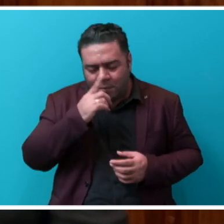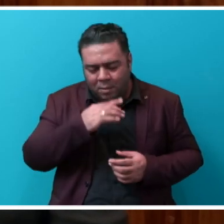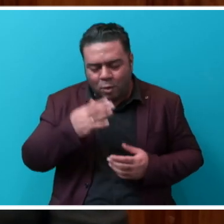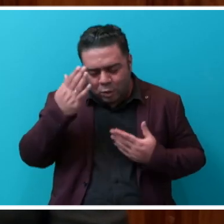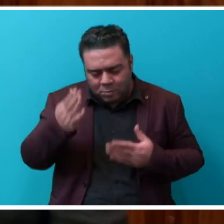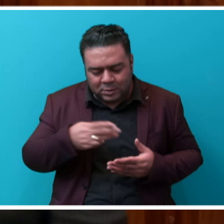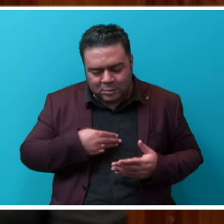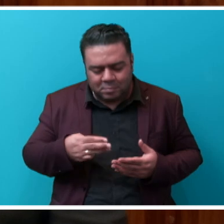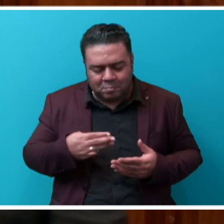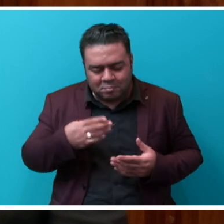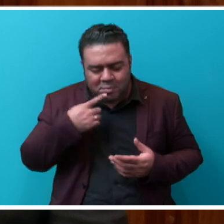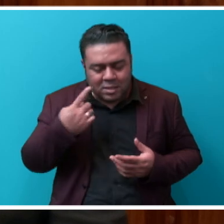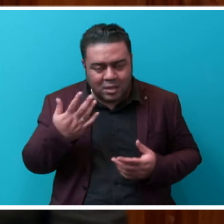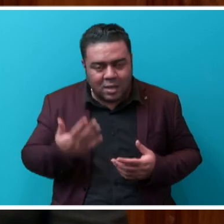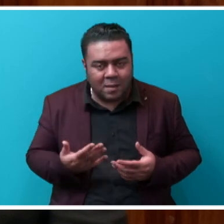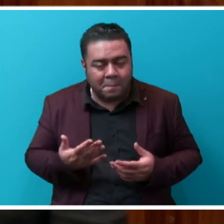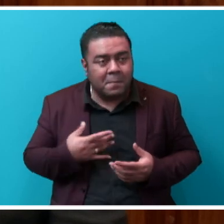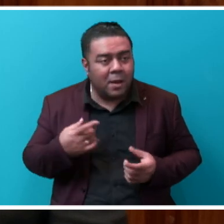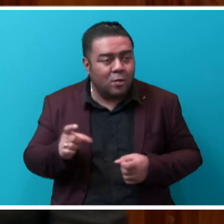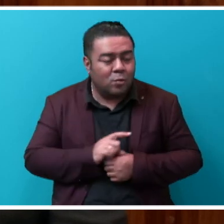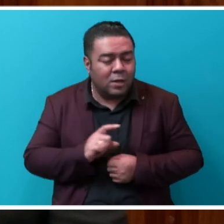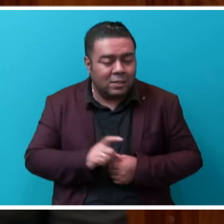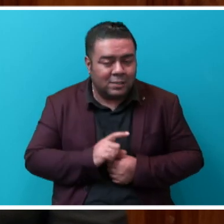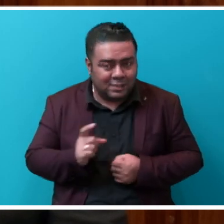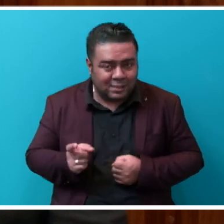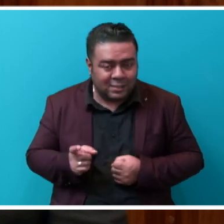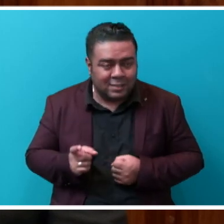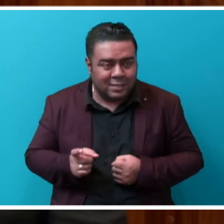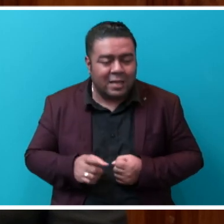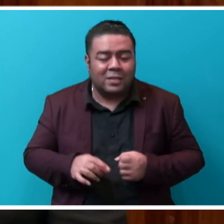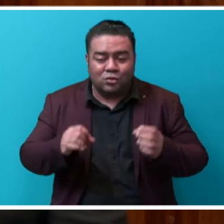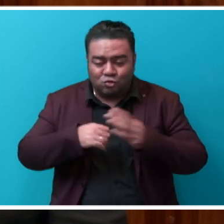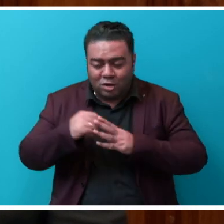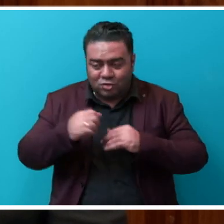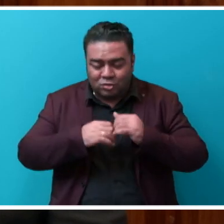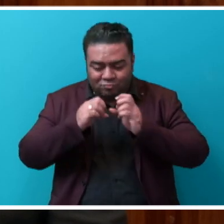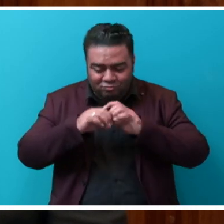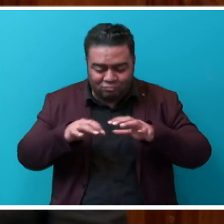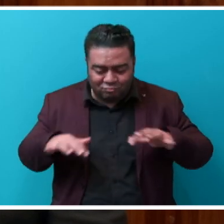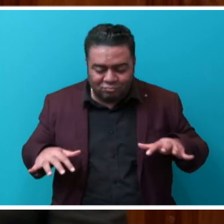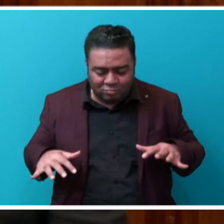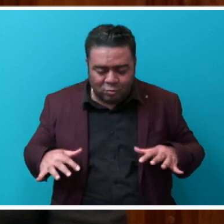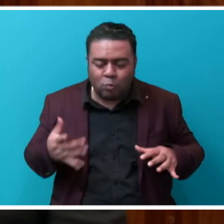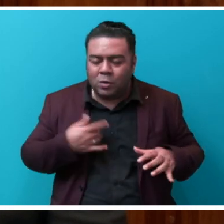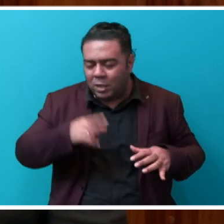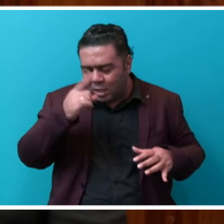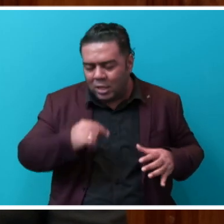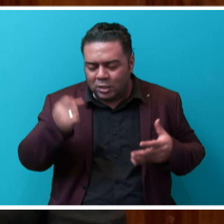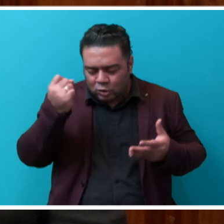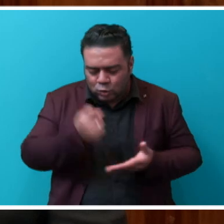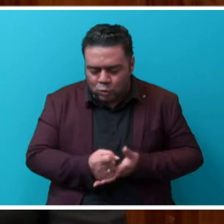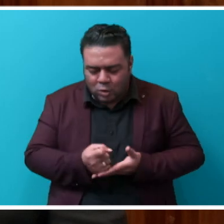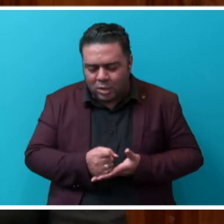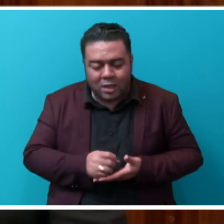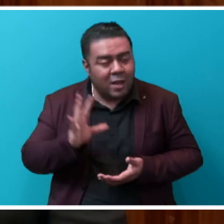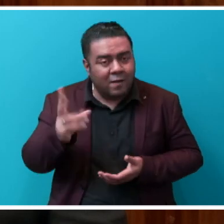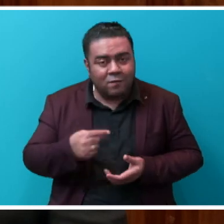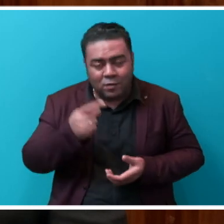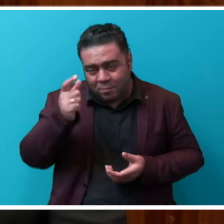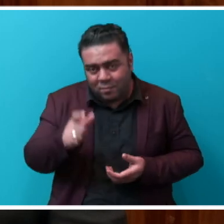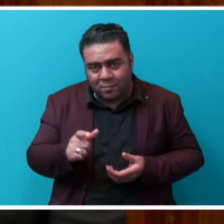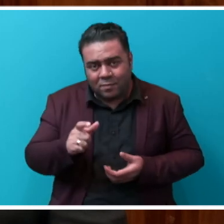Speaker, by creating a consistent and structured approach, we can ensure that every Fijian